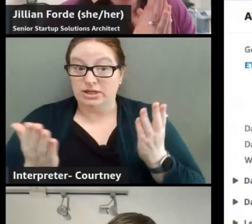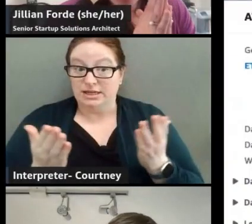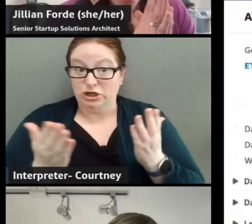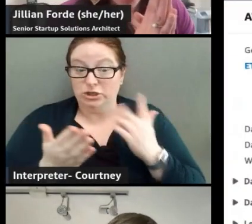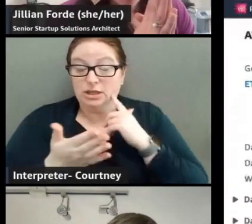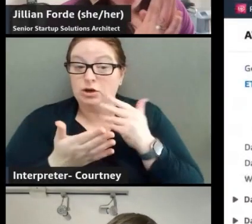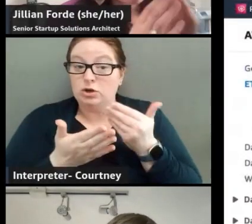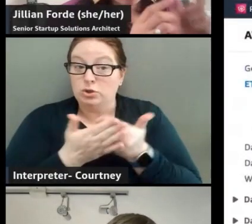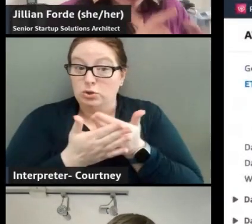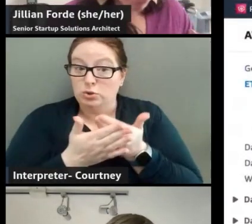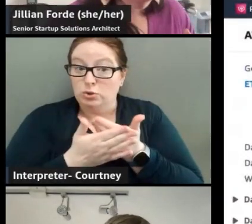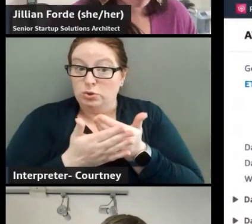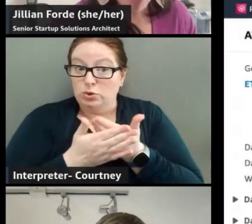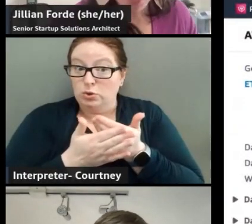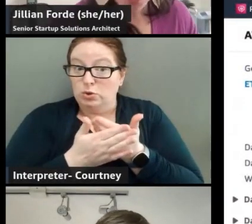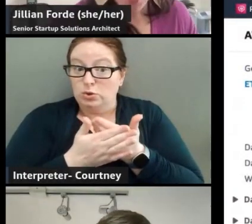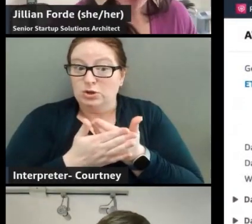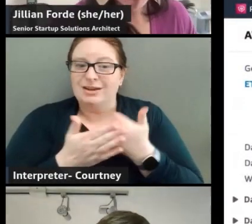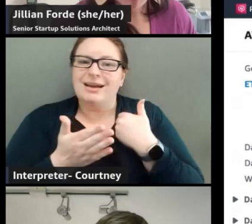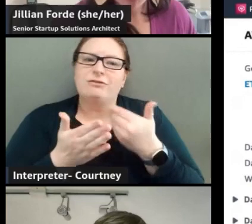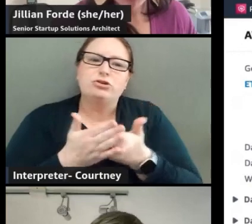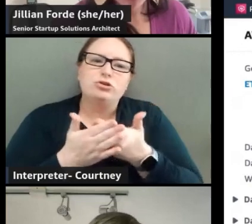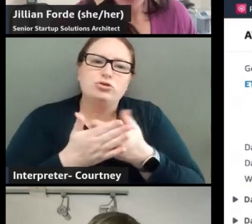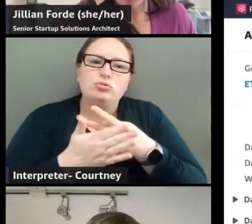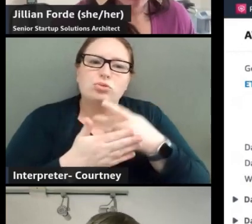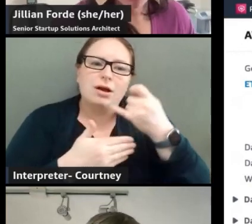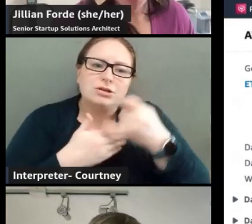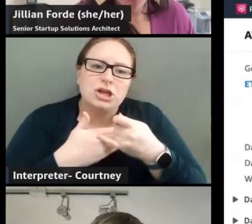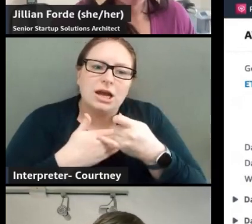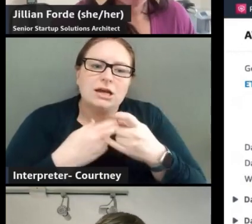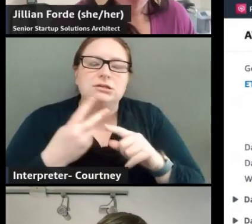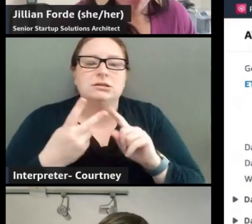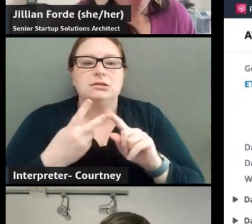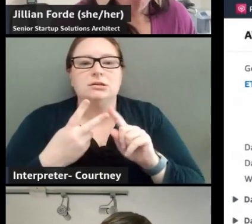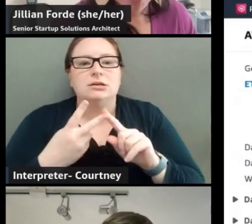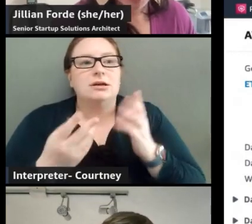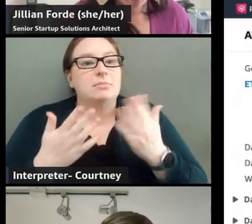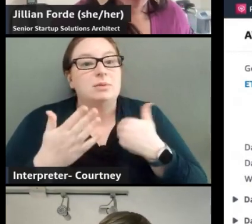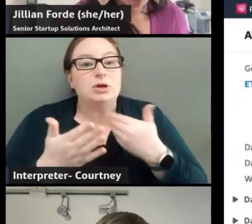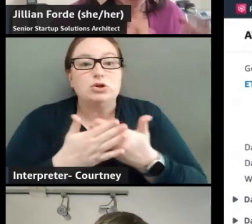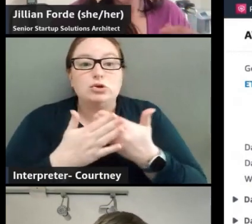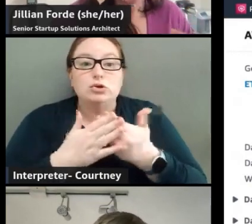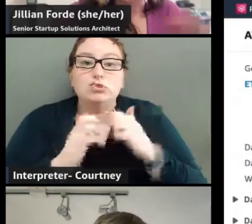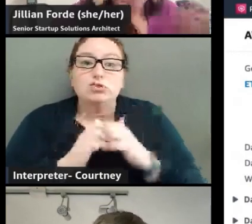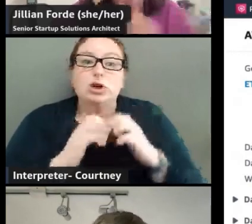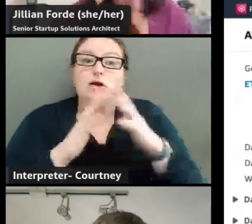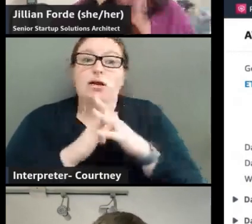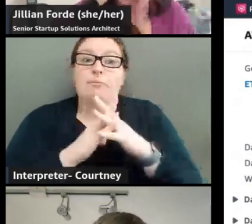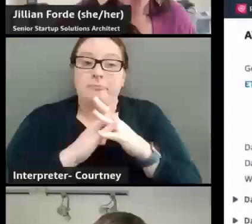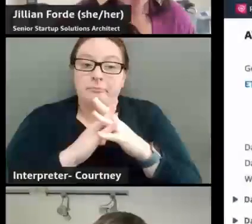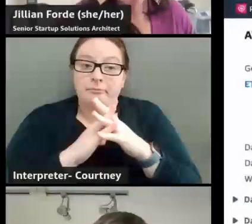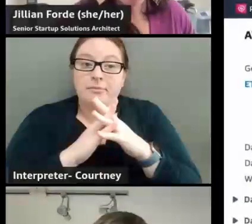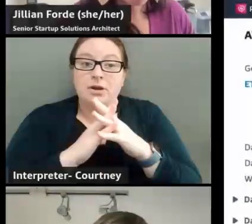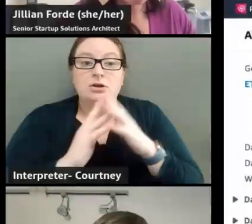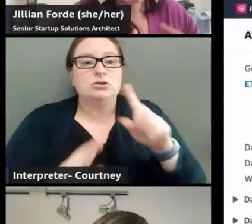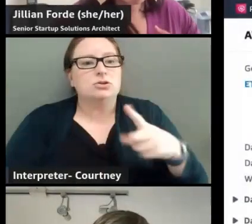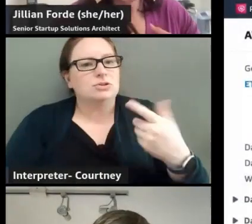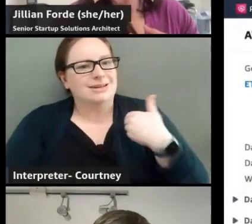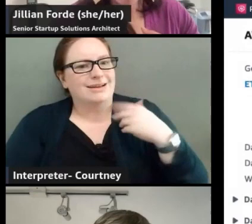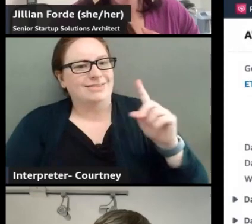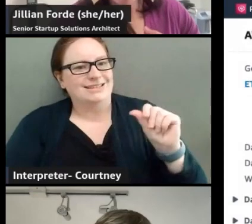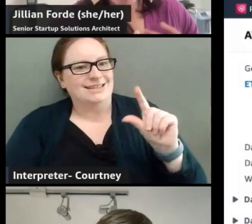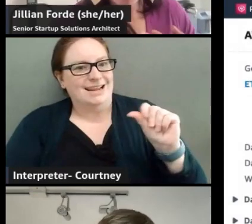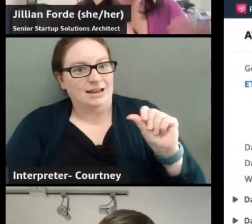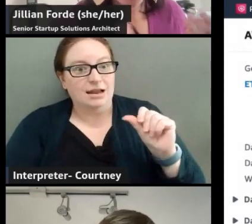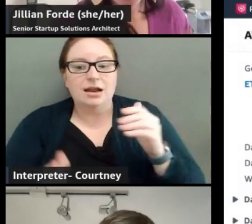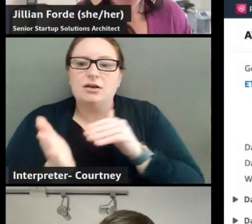new, have either a new project or maybe you're a new startup, and so you just have this data, and a lot of times, well, at least when